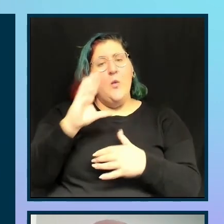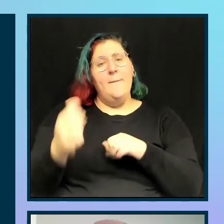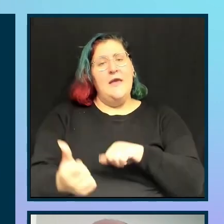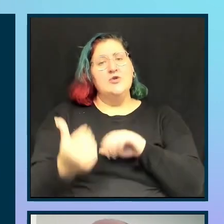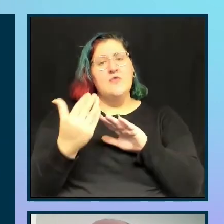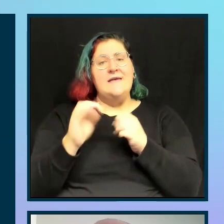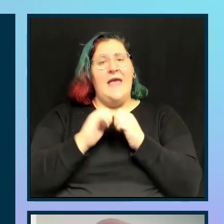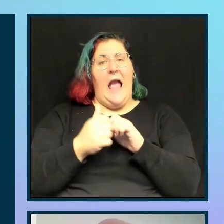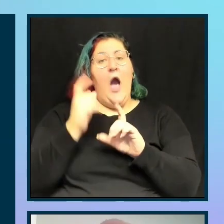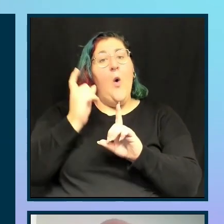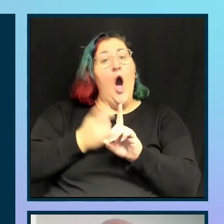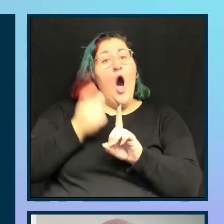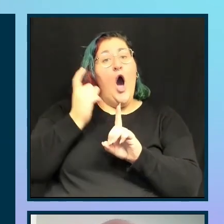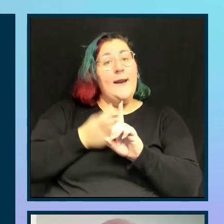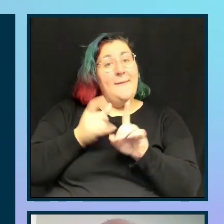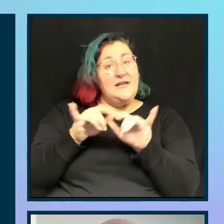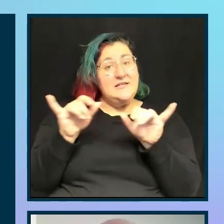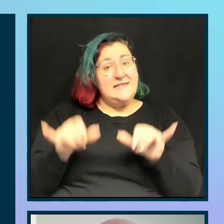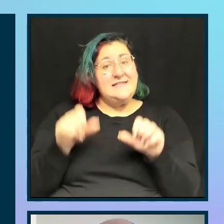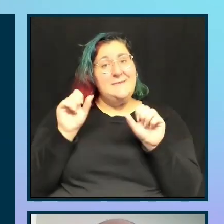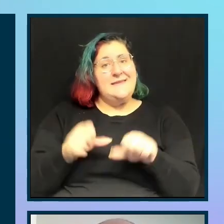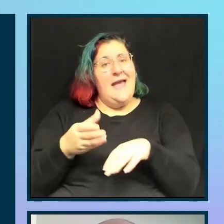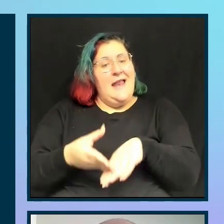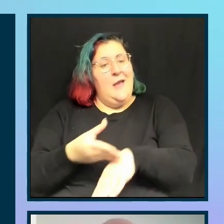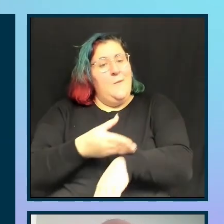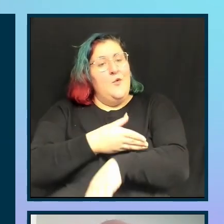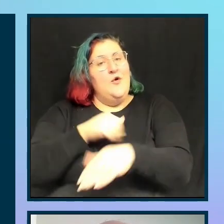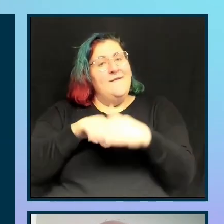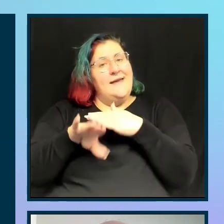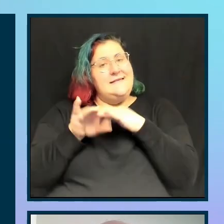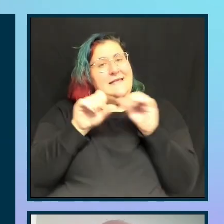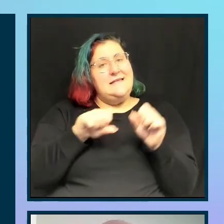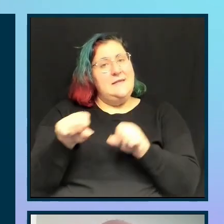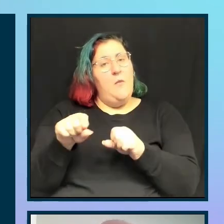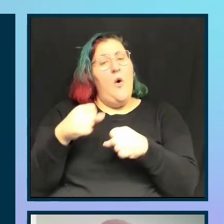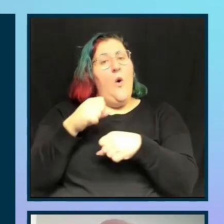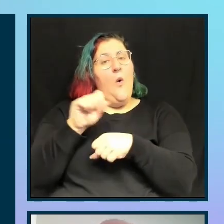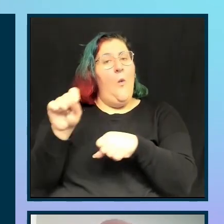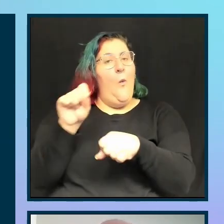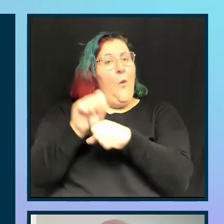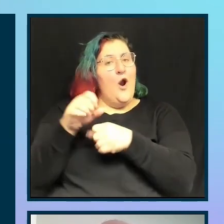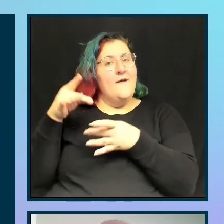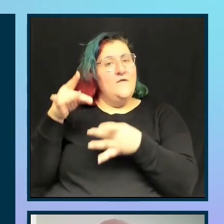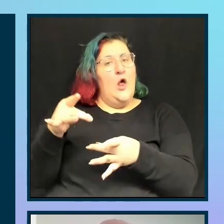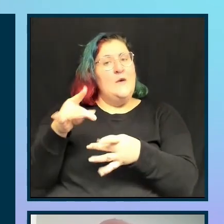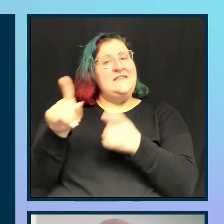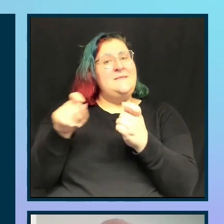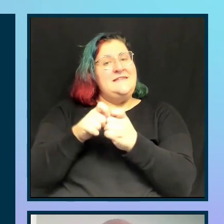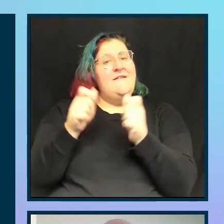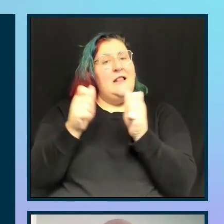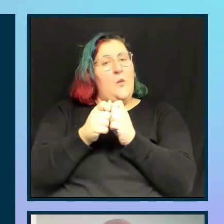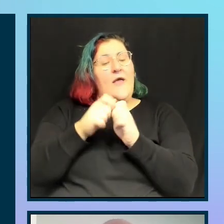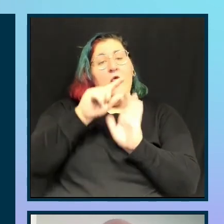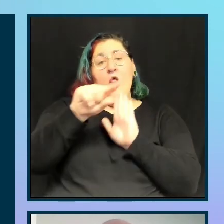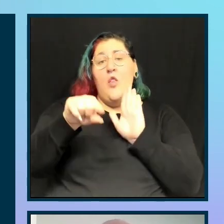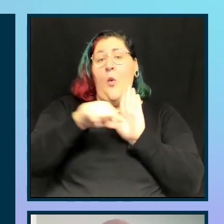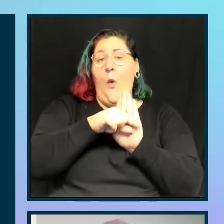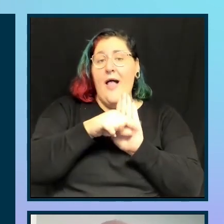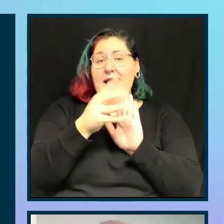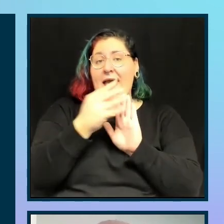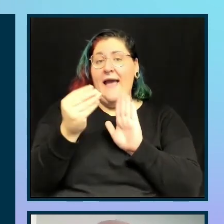improve accessible workflows, particularly with regard to the quality and the speed with which content can be